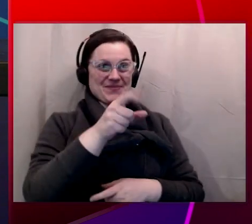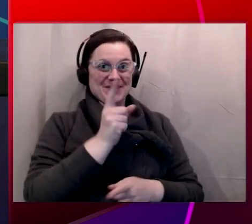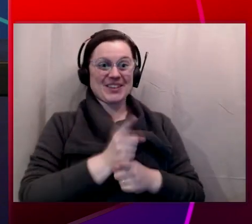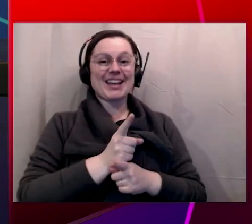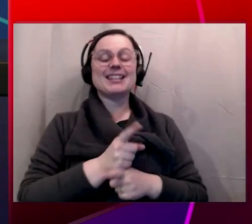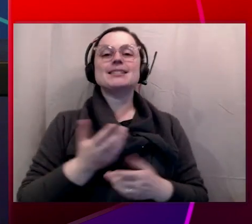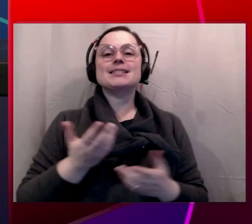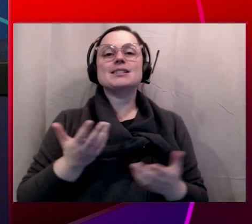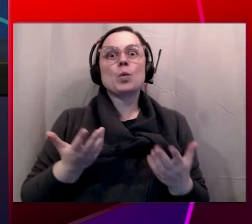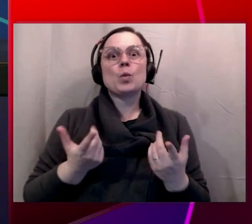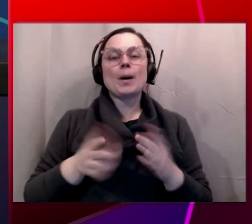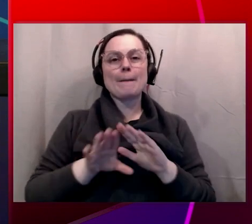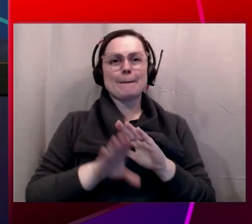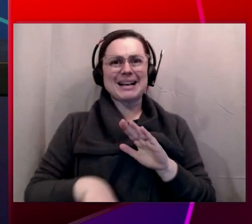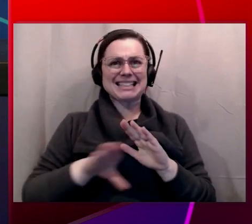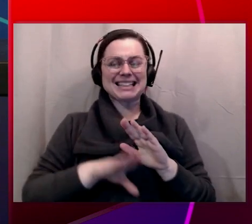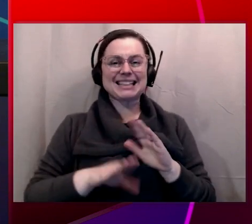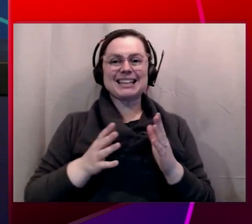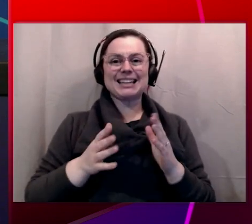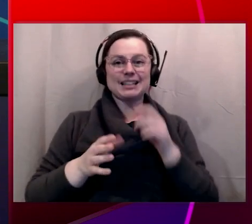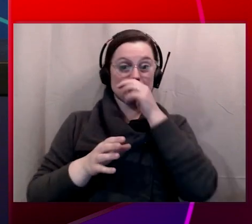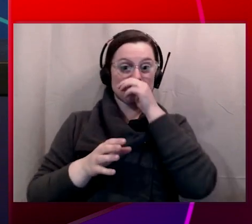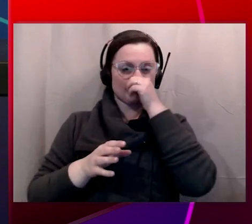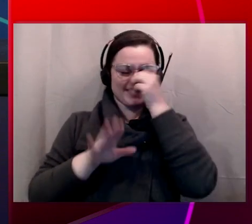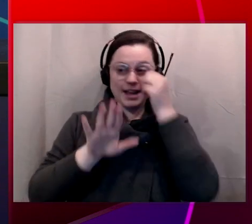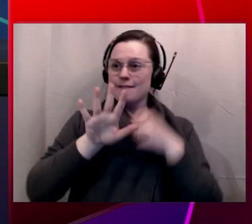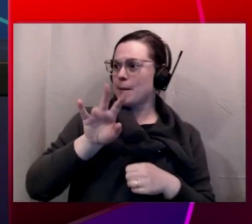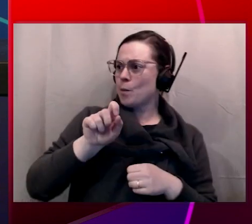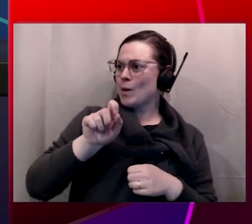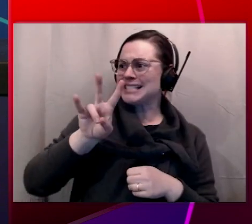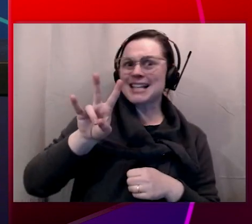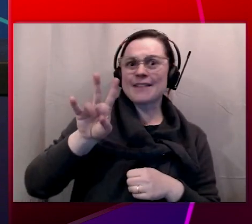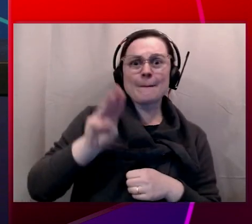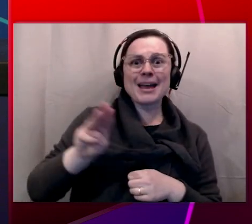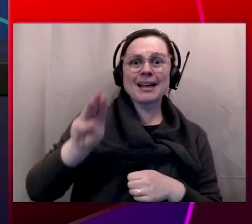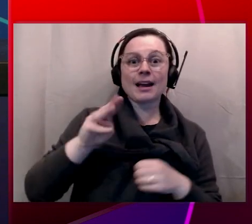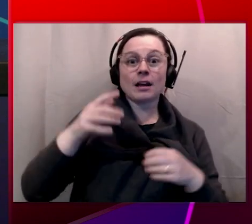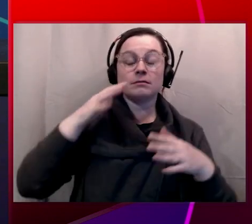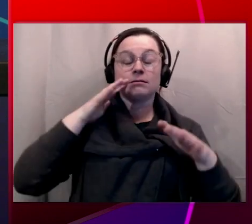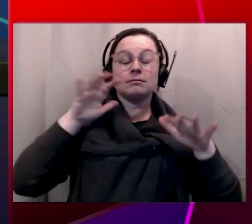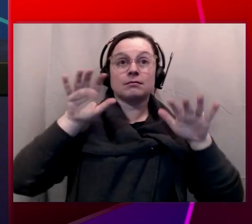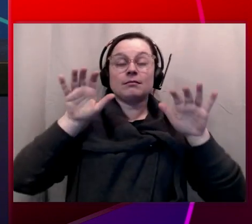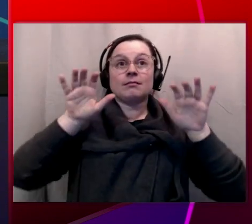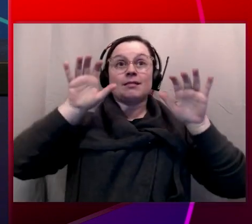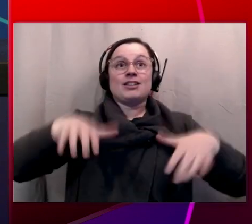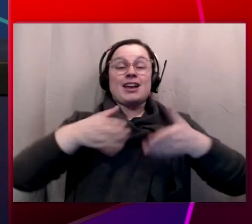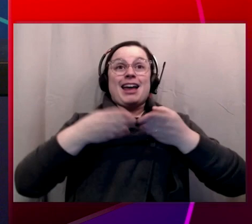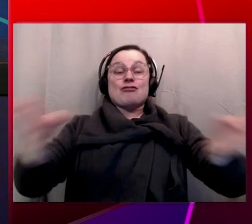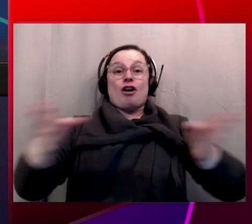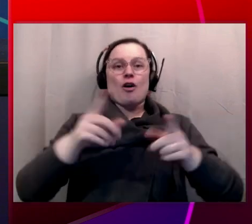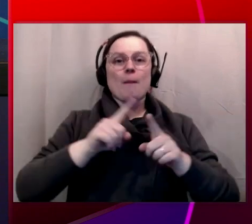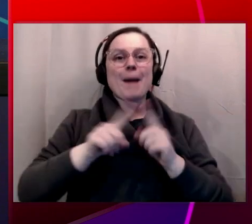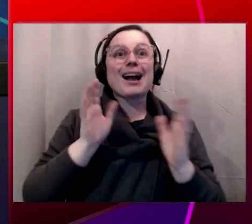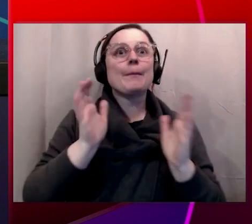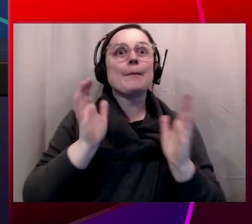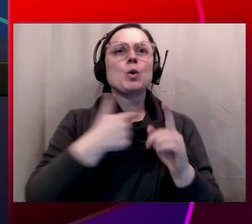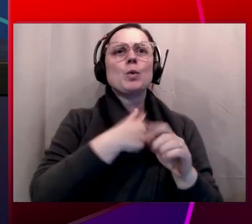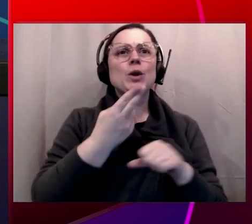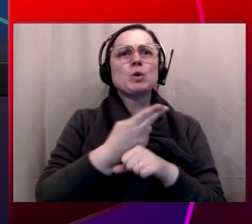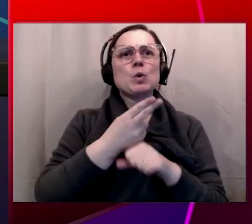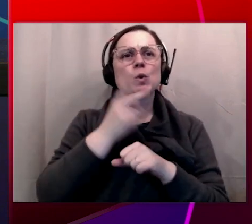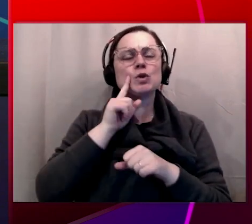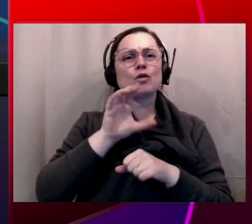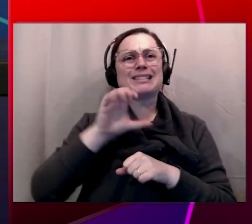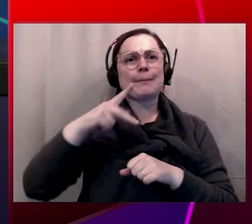basically, I mean, that number is just staggering in general, but compared to what we're used to, I mean, on